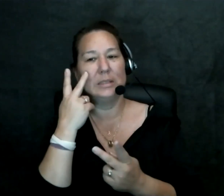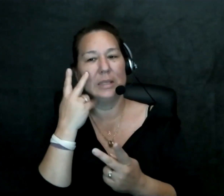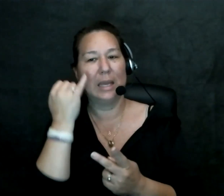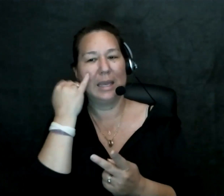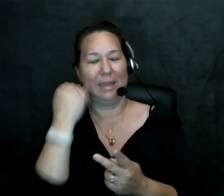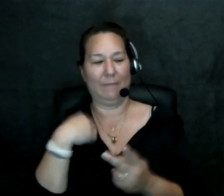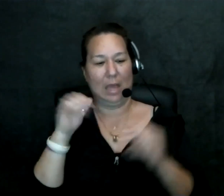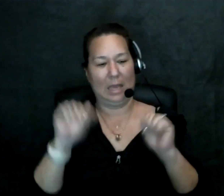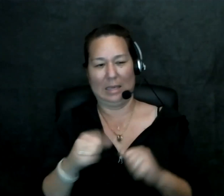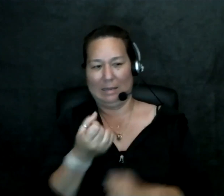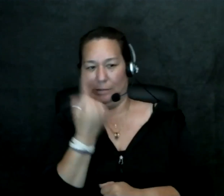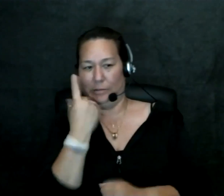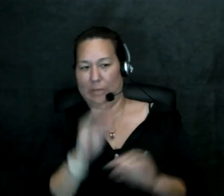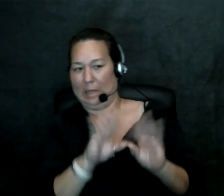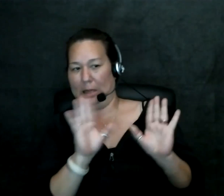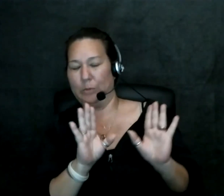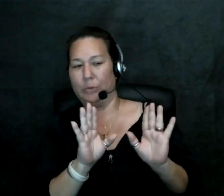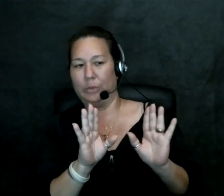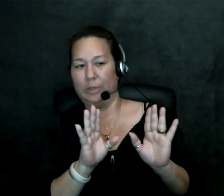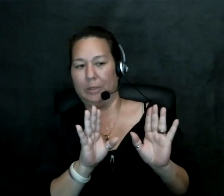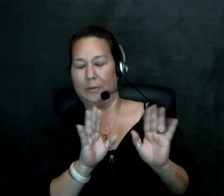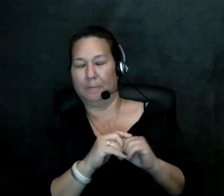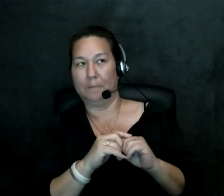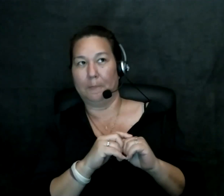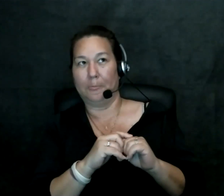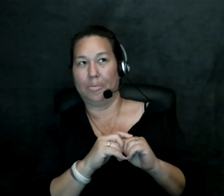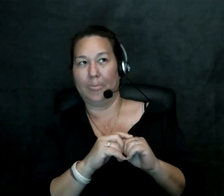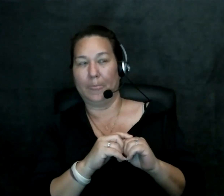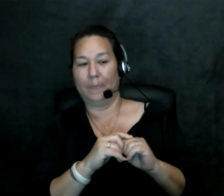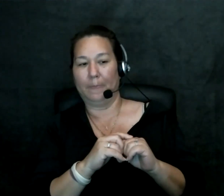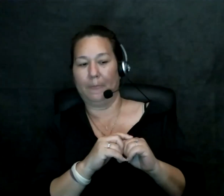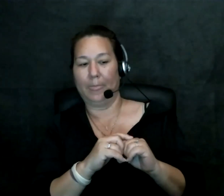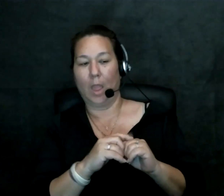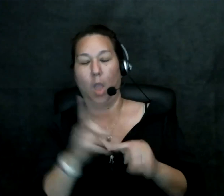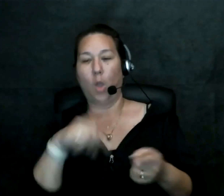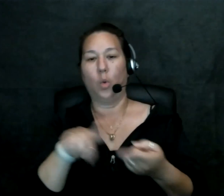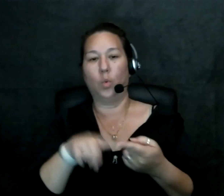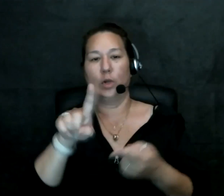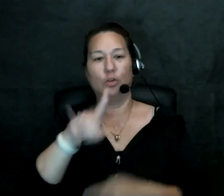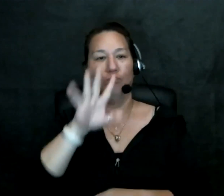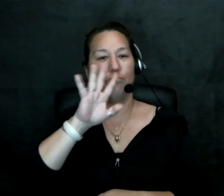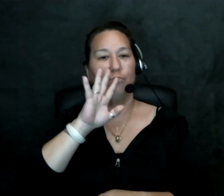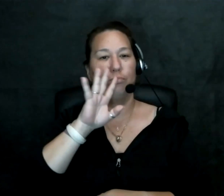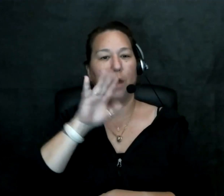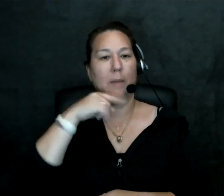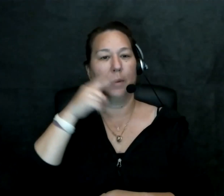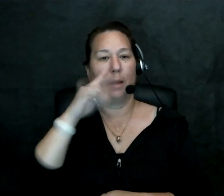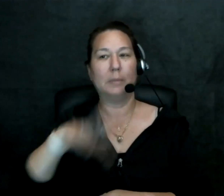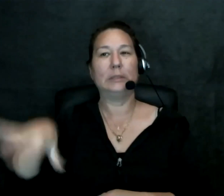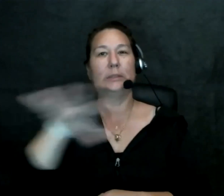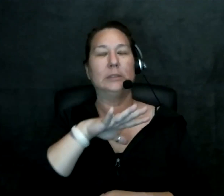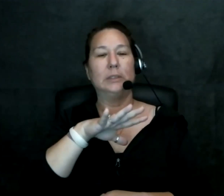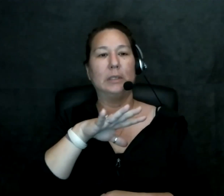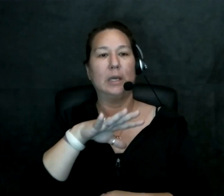this correctly. When we speak of the public as private owners in condos, if we restrict and allow